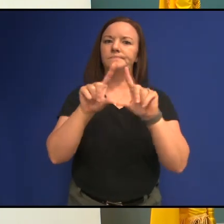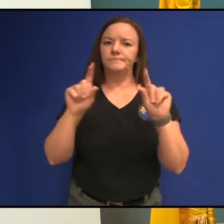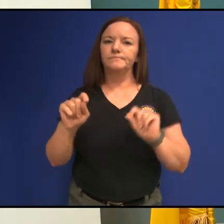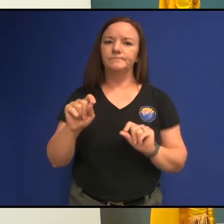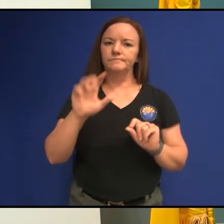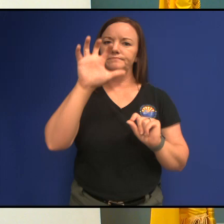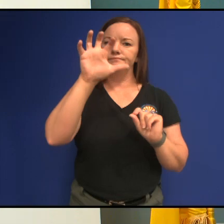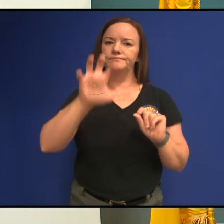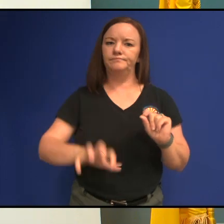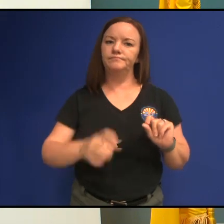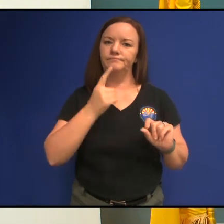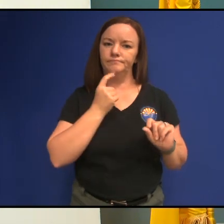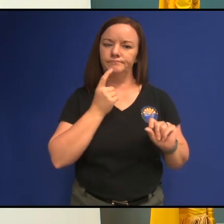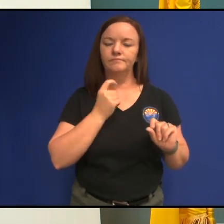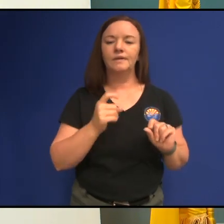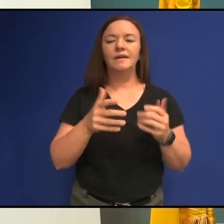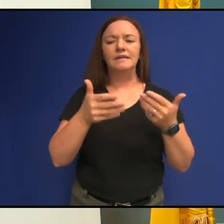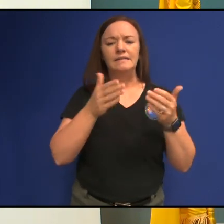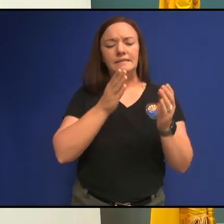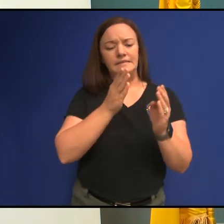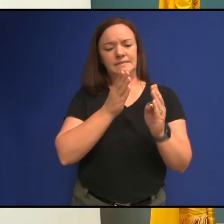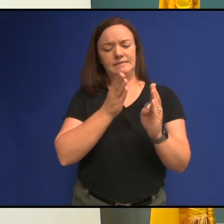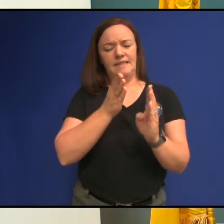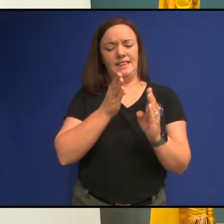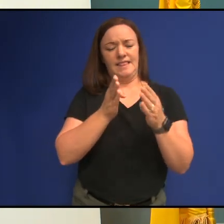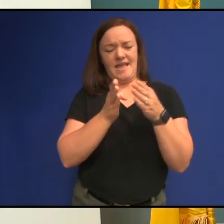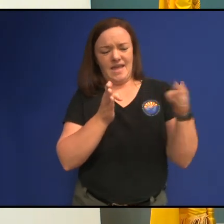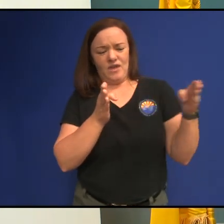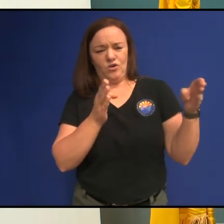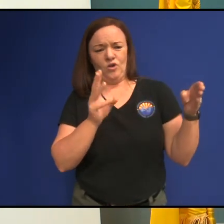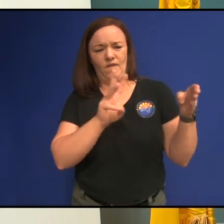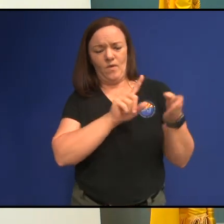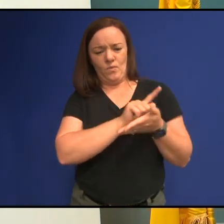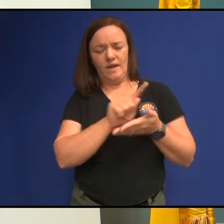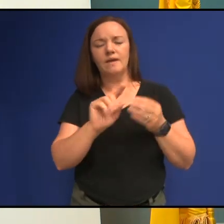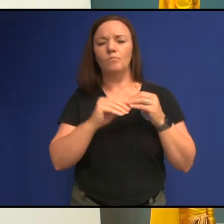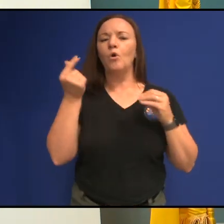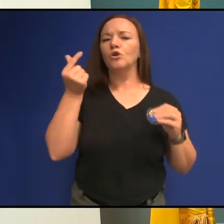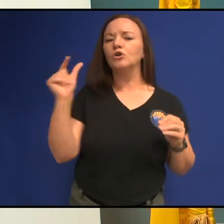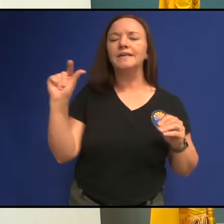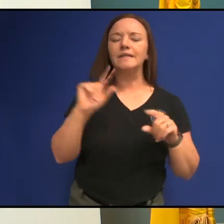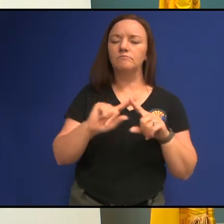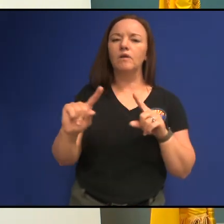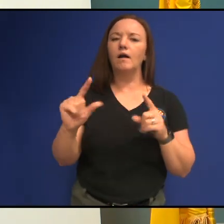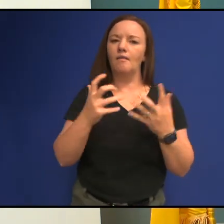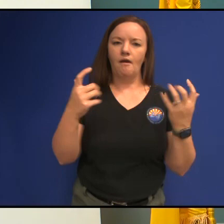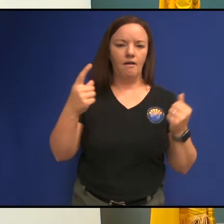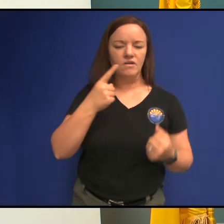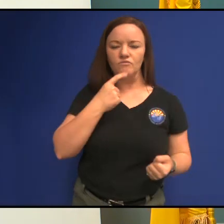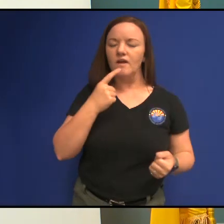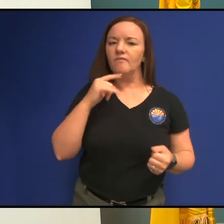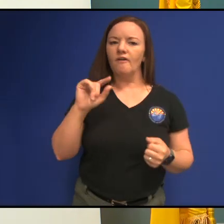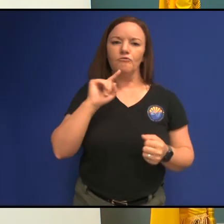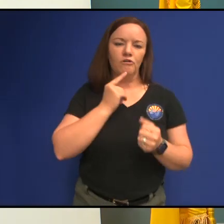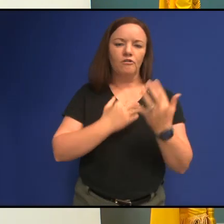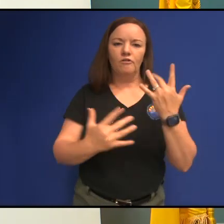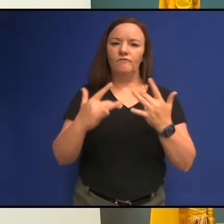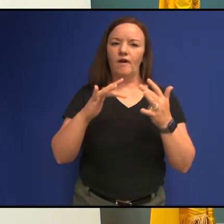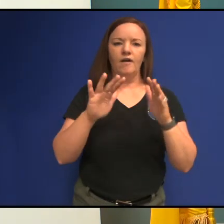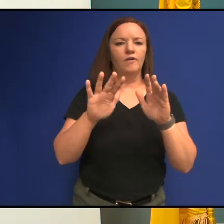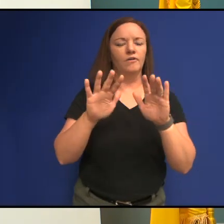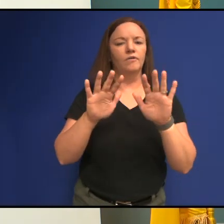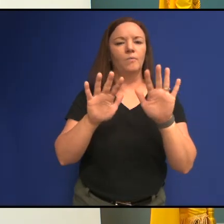later in the week, you're starting to see more green, but a lot of red leading up to that, and that's that critical fire weather pattern that I was talking